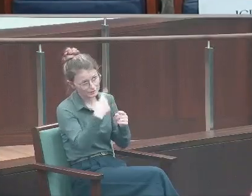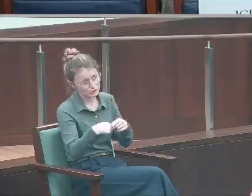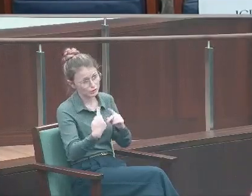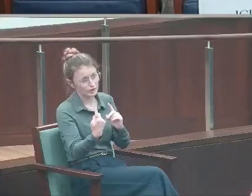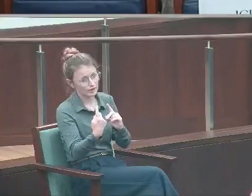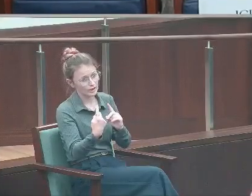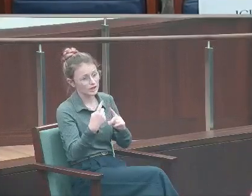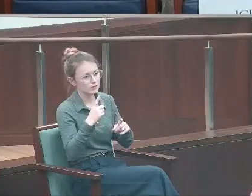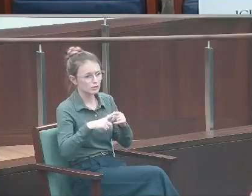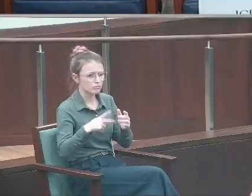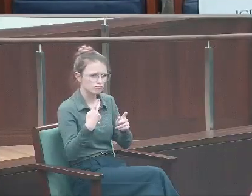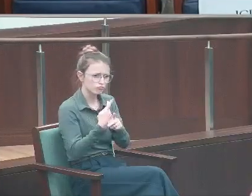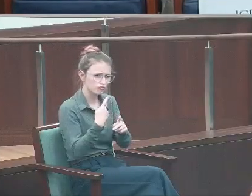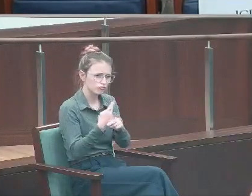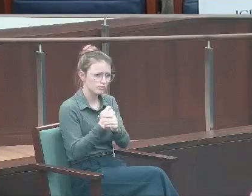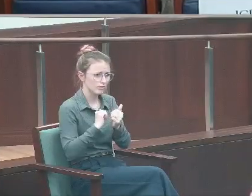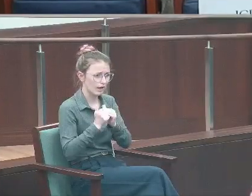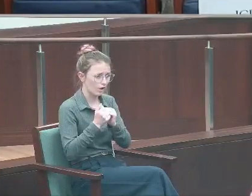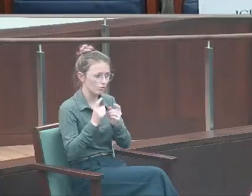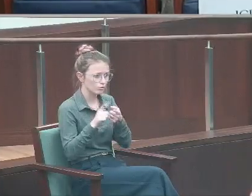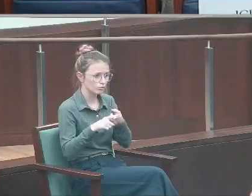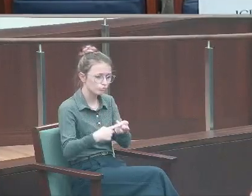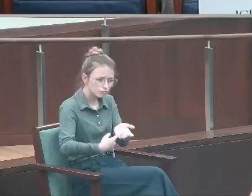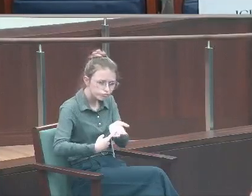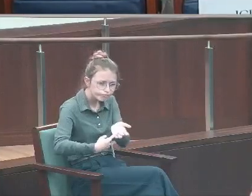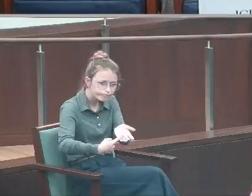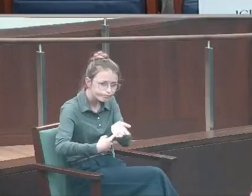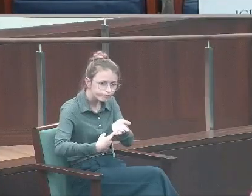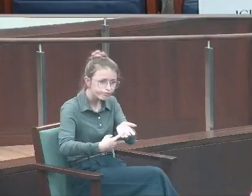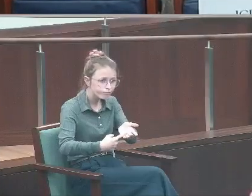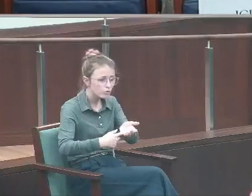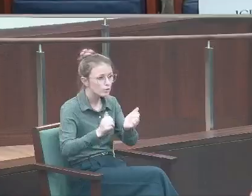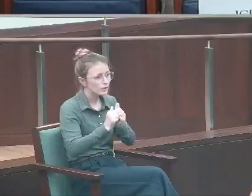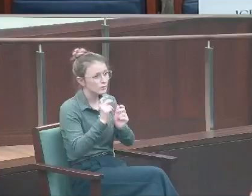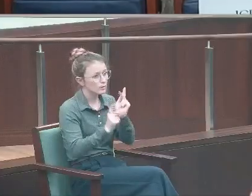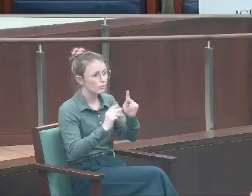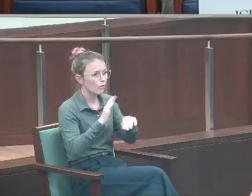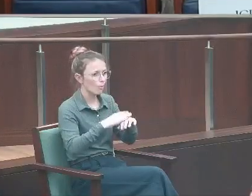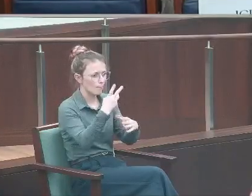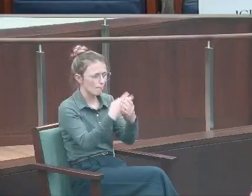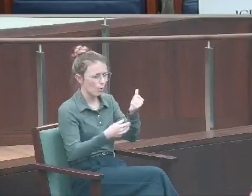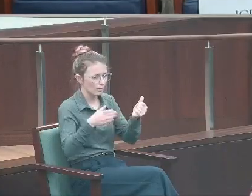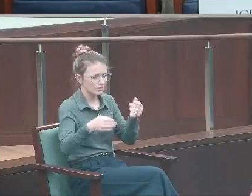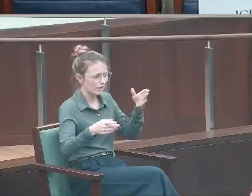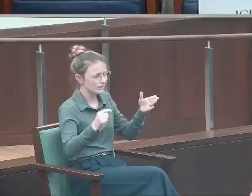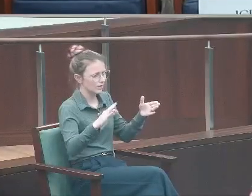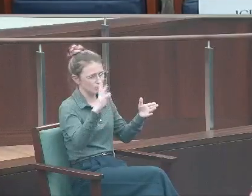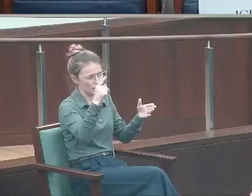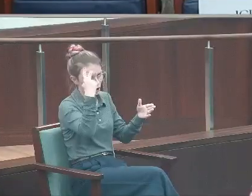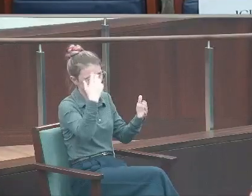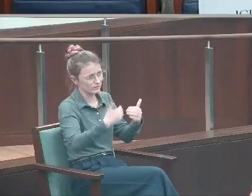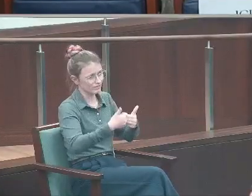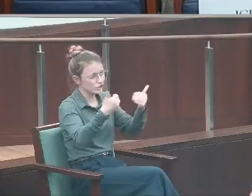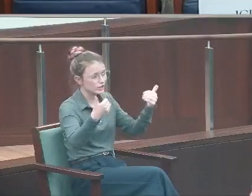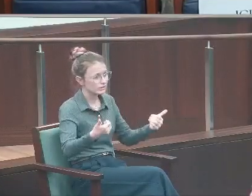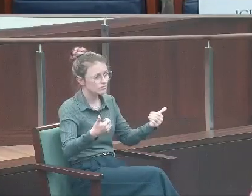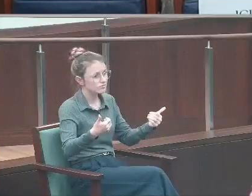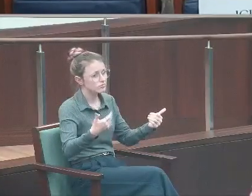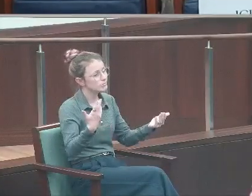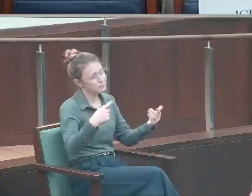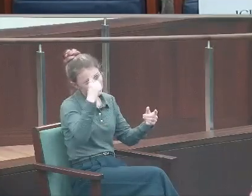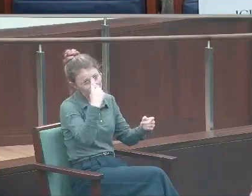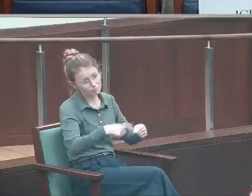lot easier, but with those on both sides of our political positions with whom we don't agree. And that